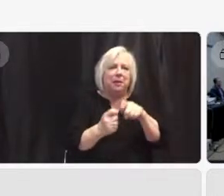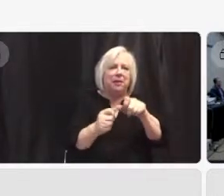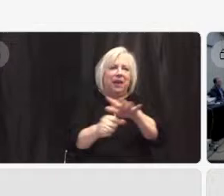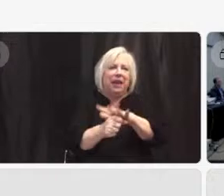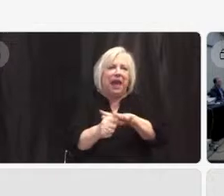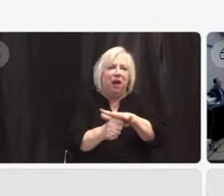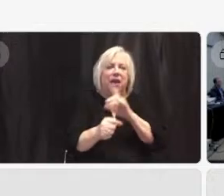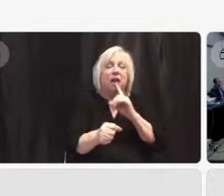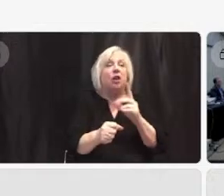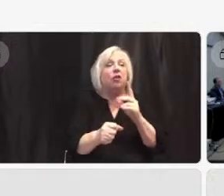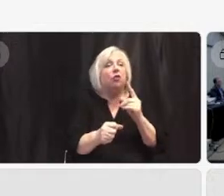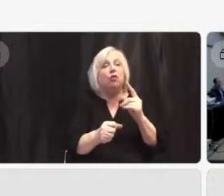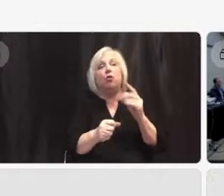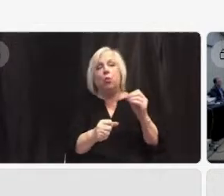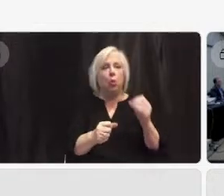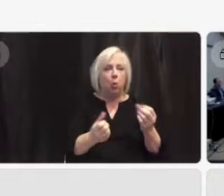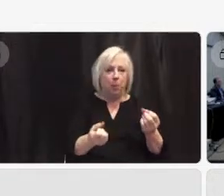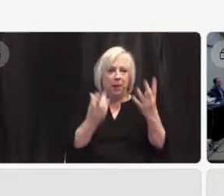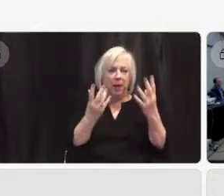density reached?